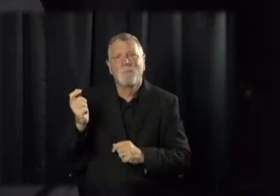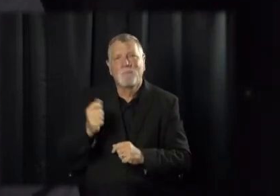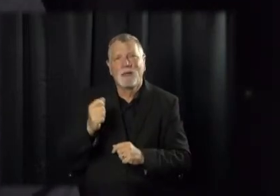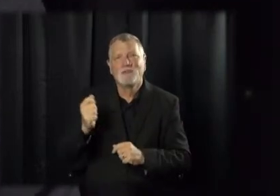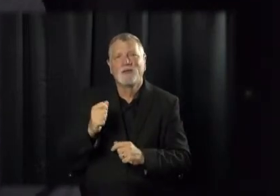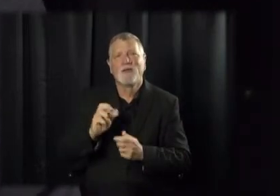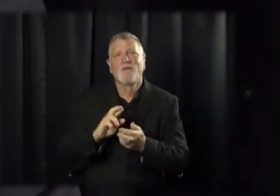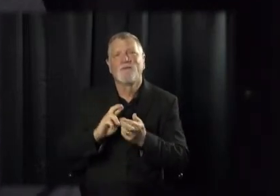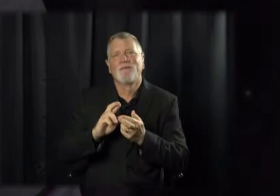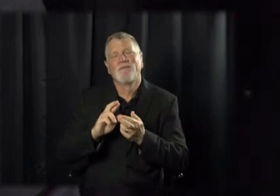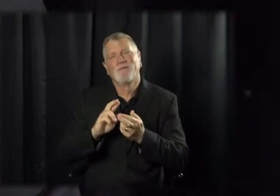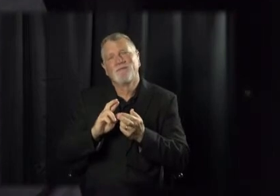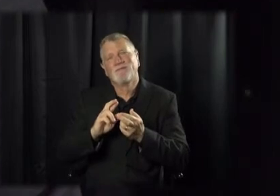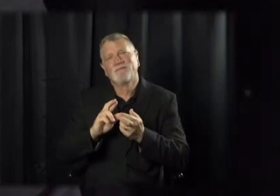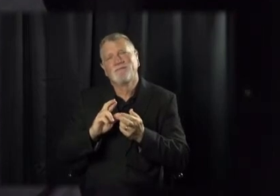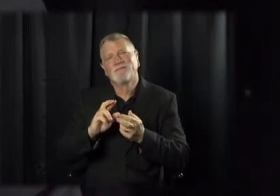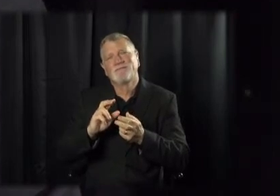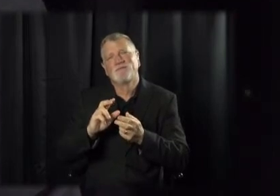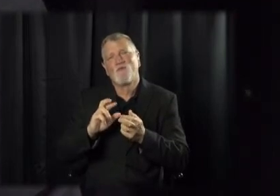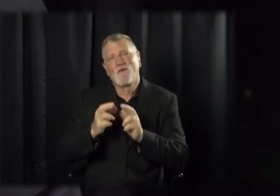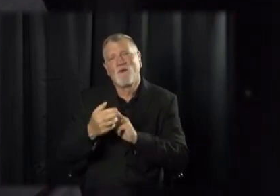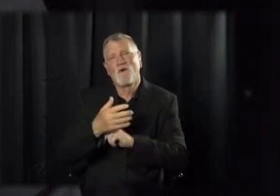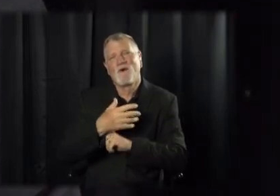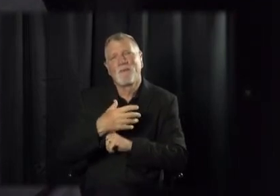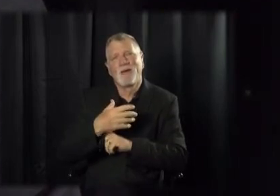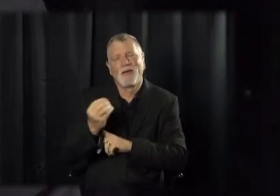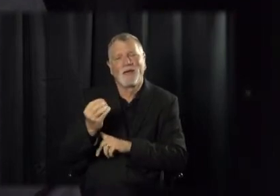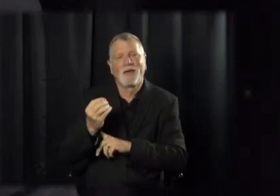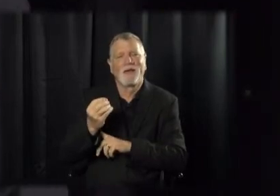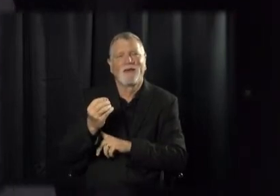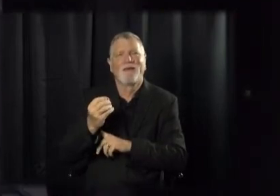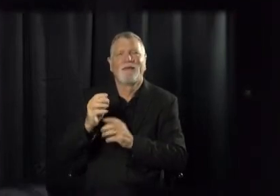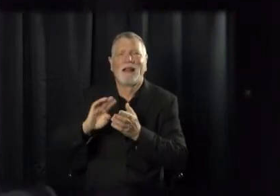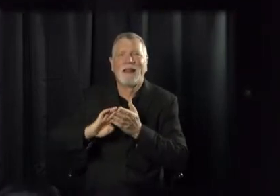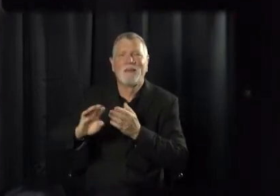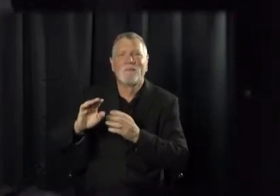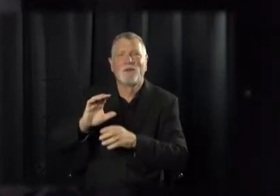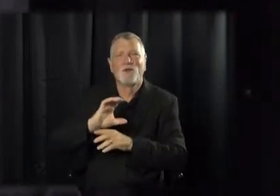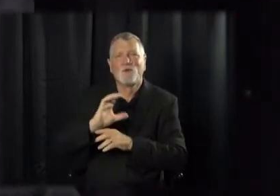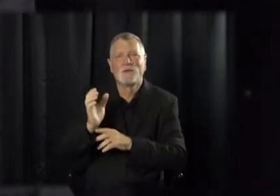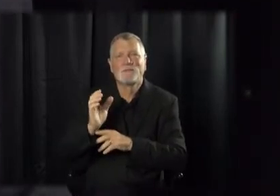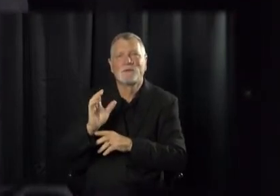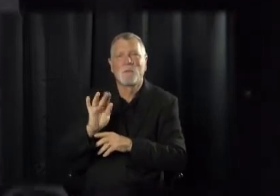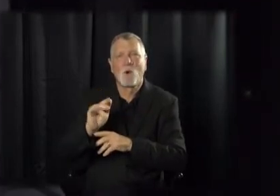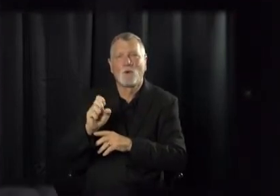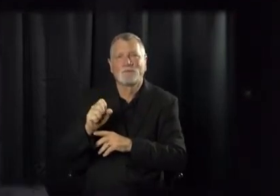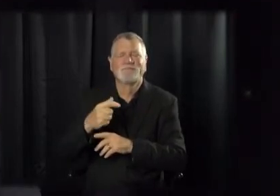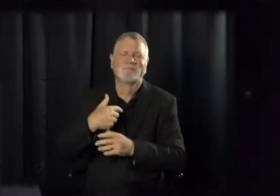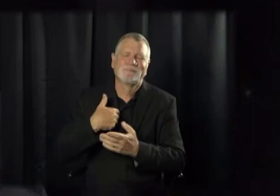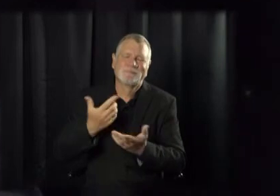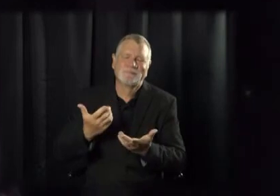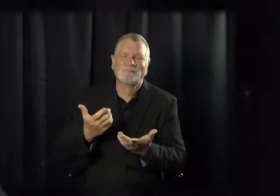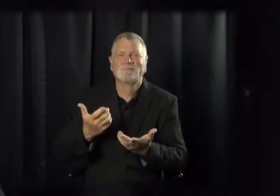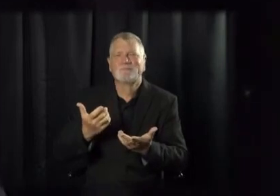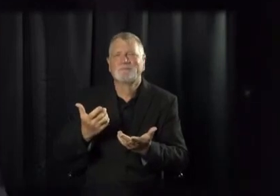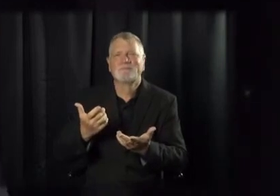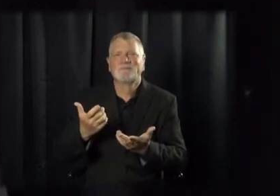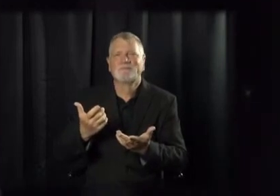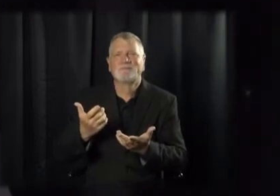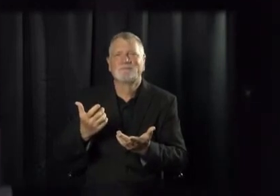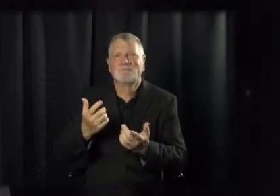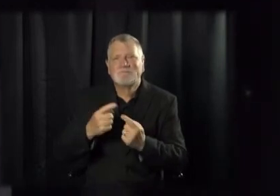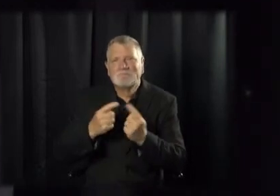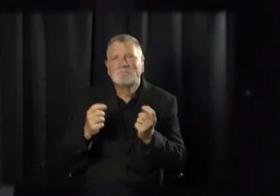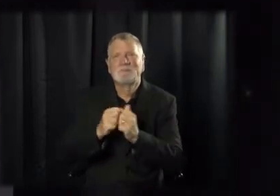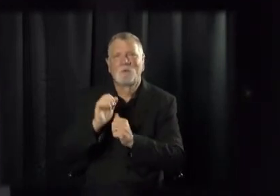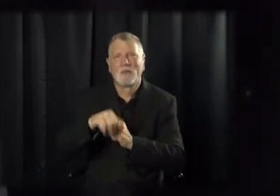reform and with respect to the elimination of the Christmas bonus, we take exception. I should say that when